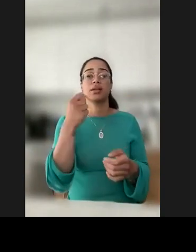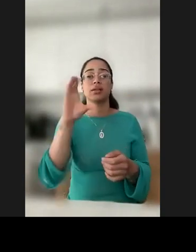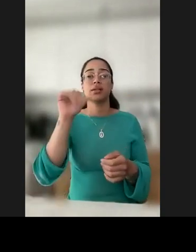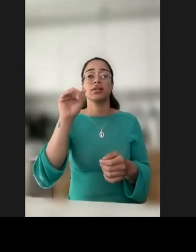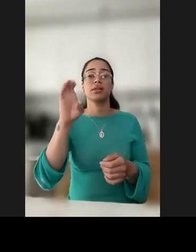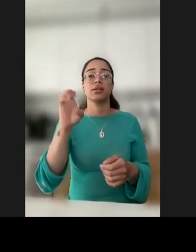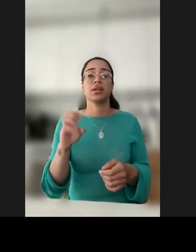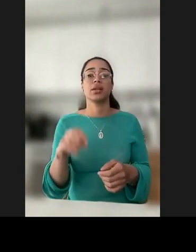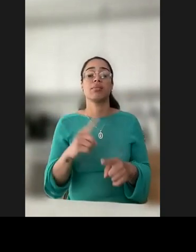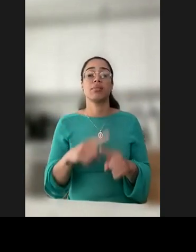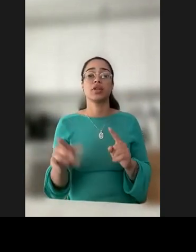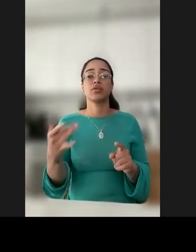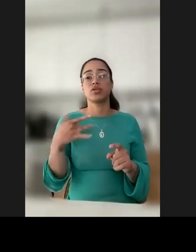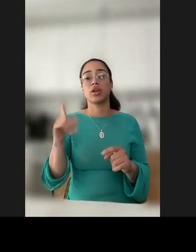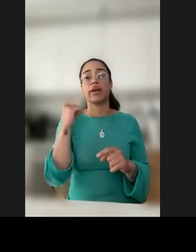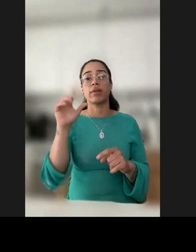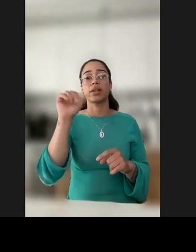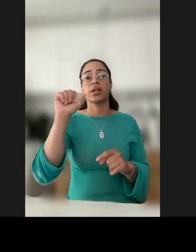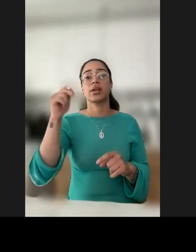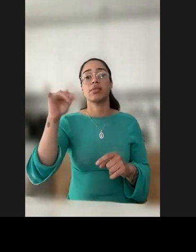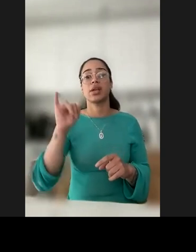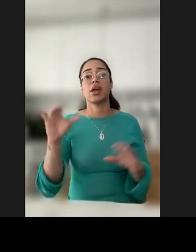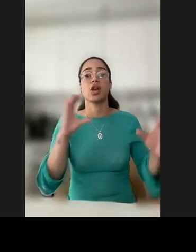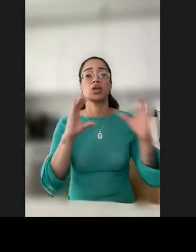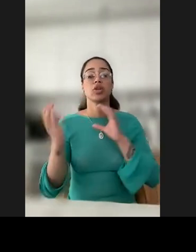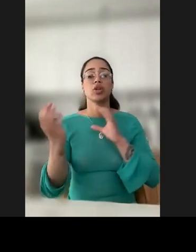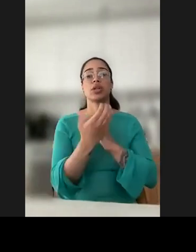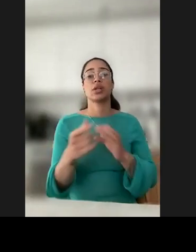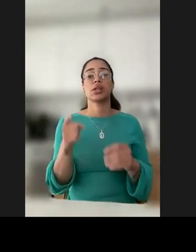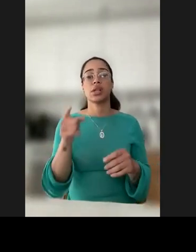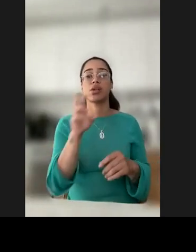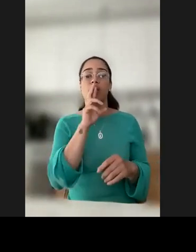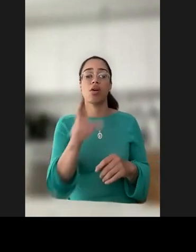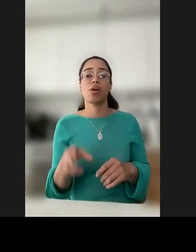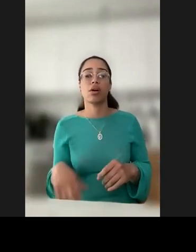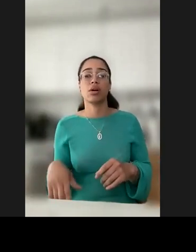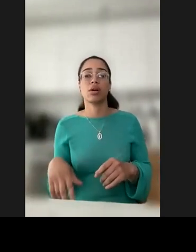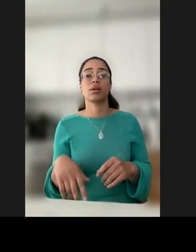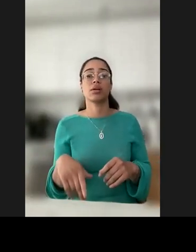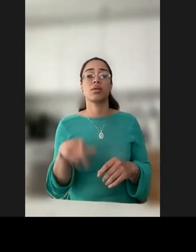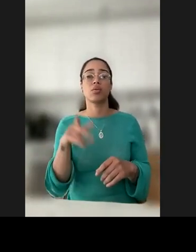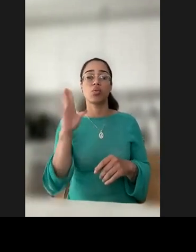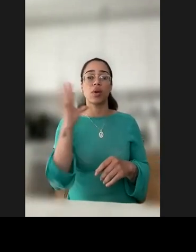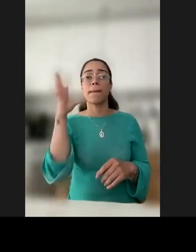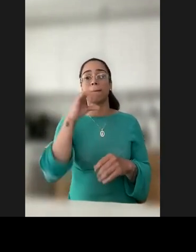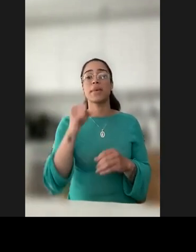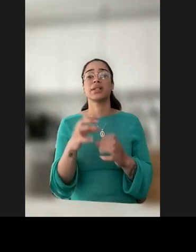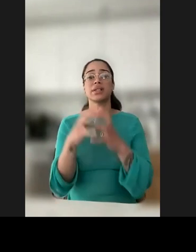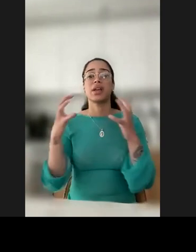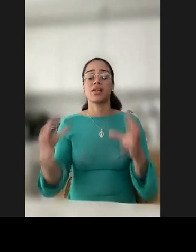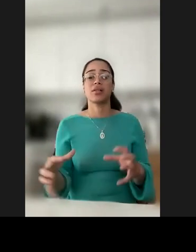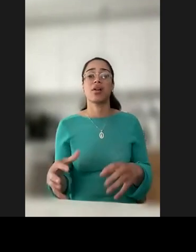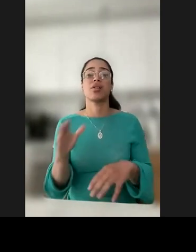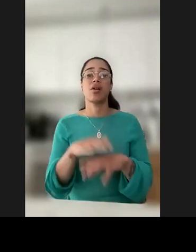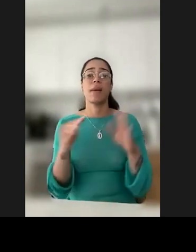for the AAPI community and the Latina community, they are, going to miss out on nearly millions of dollars in